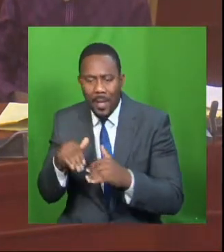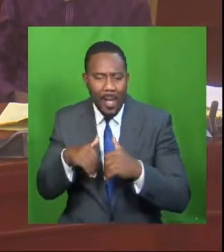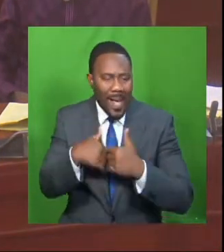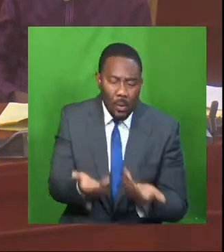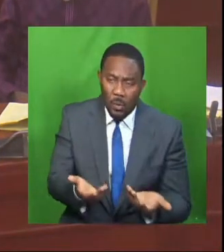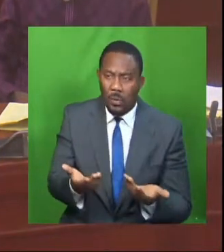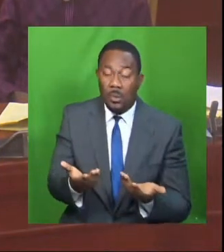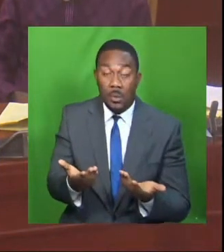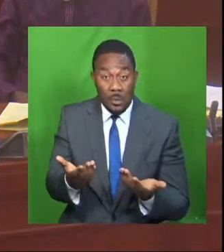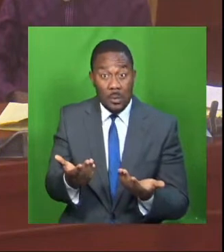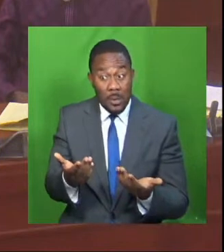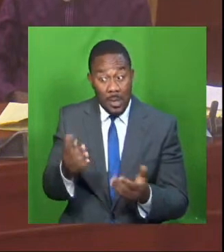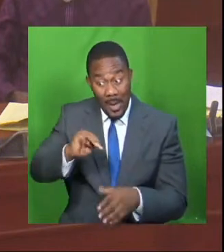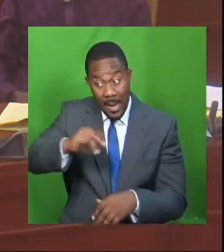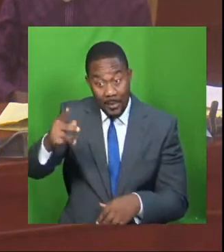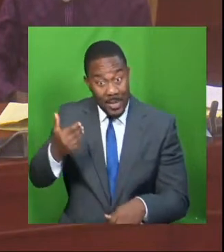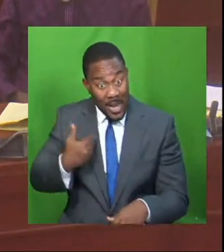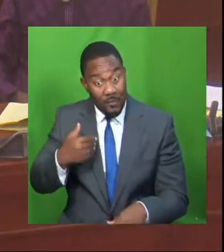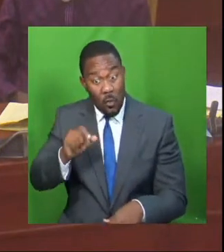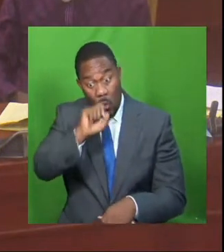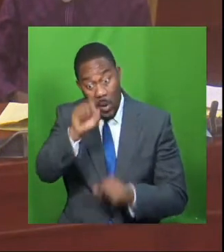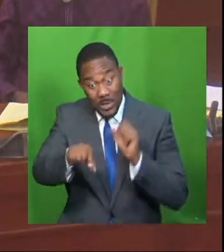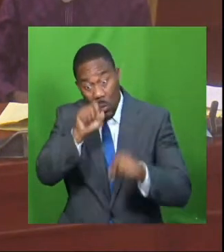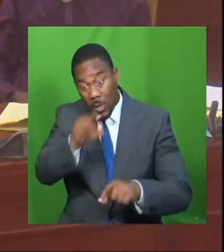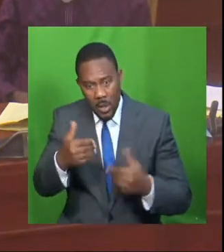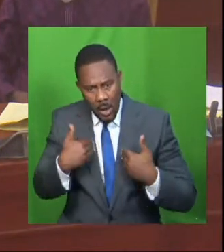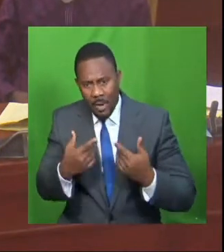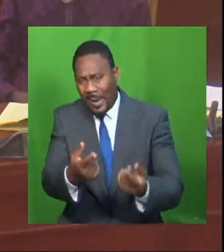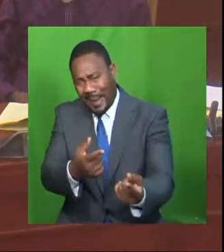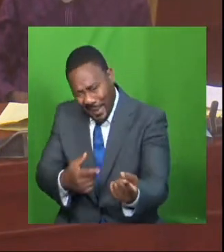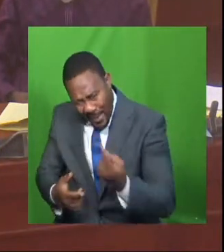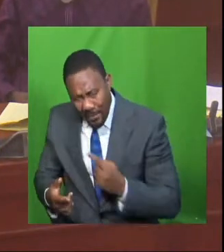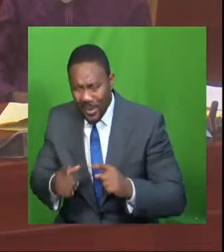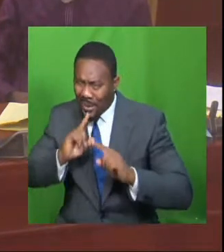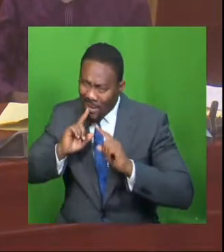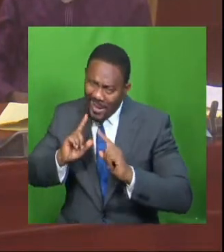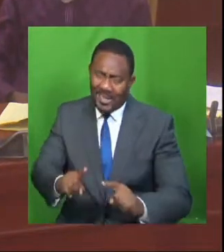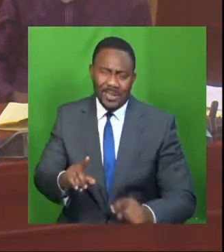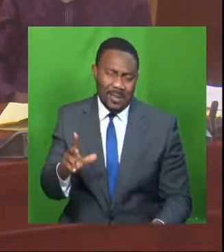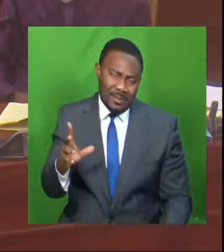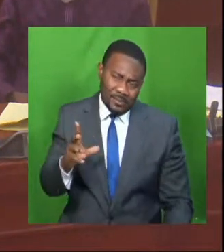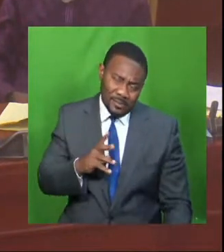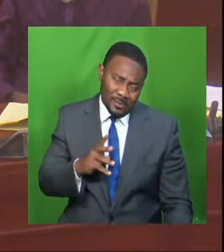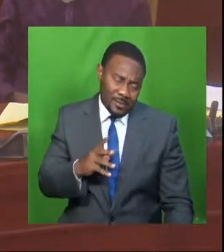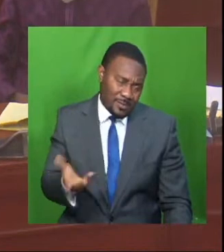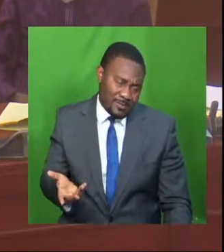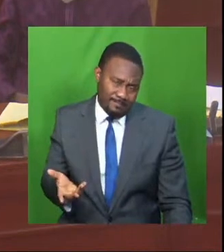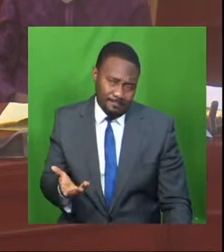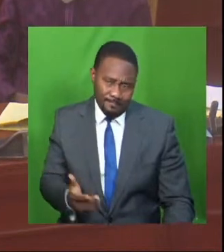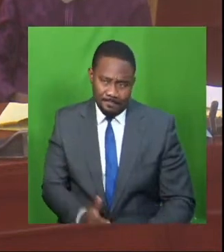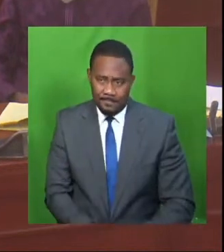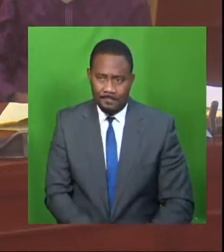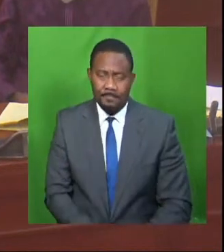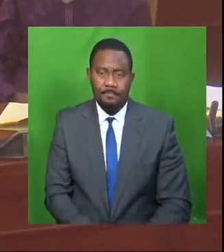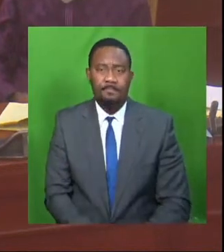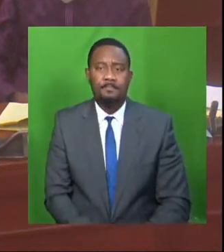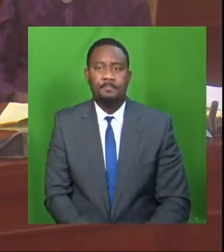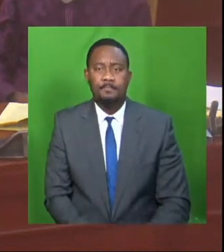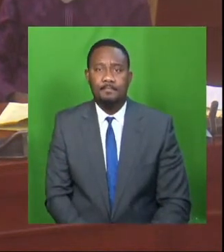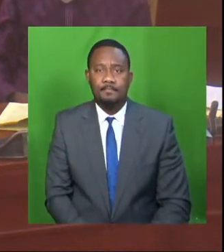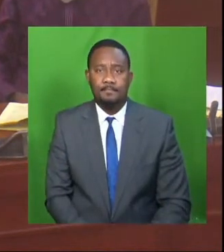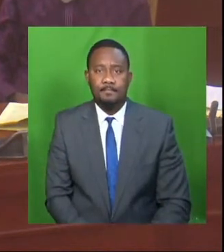he appears before this August House to respect parliamentary questions and answer on COVID, and